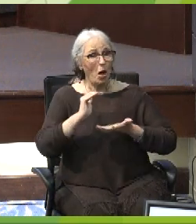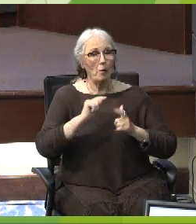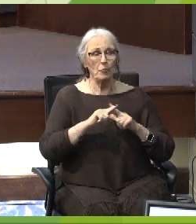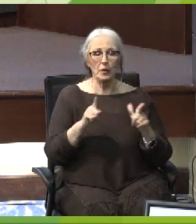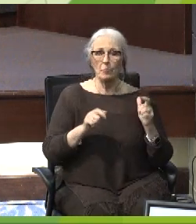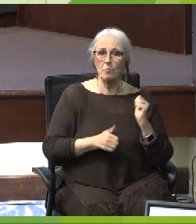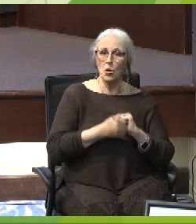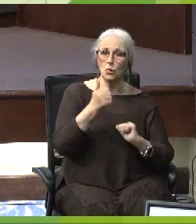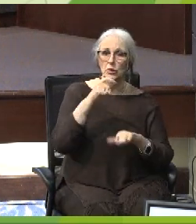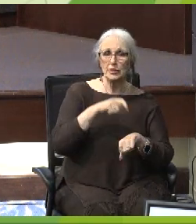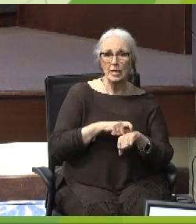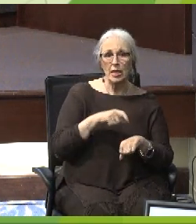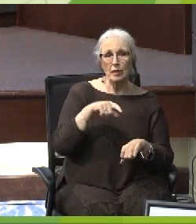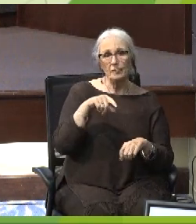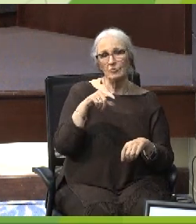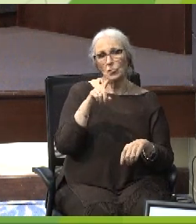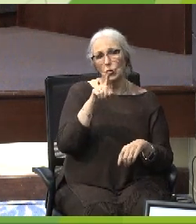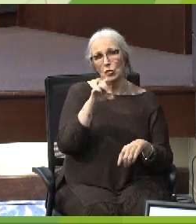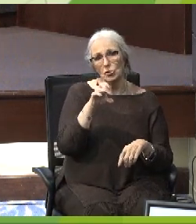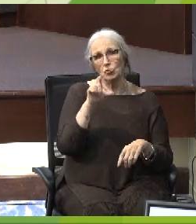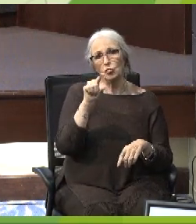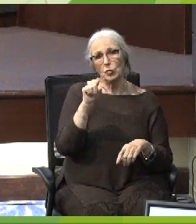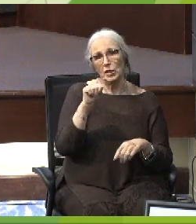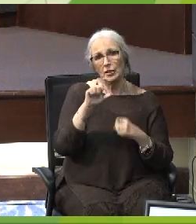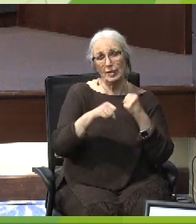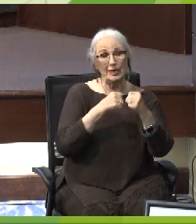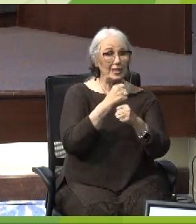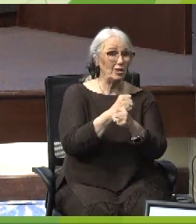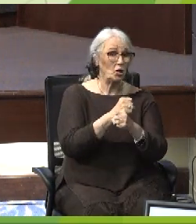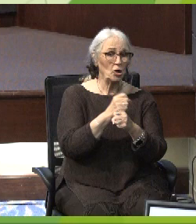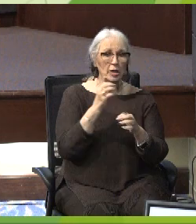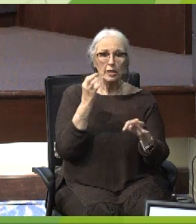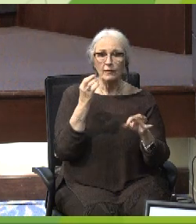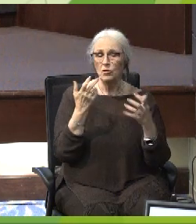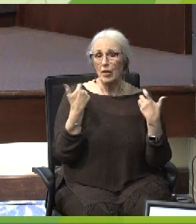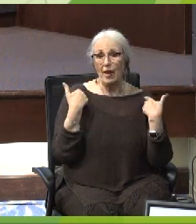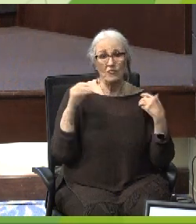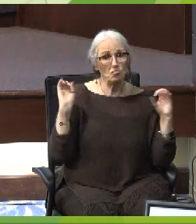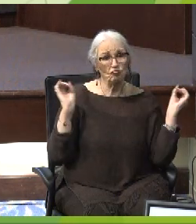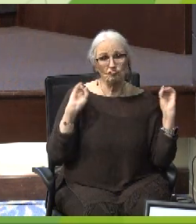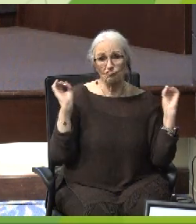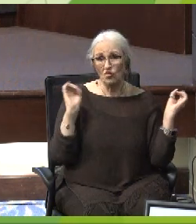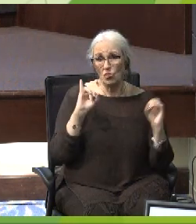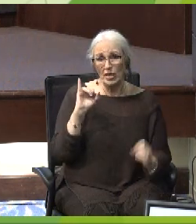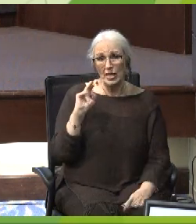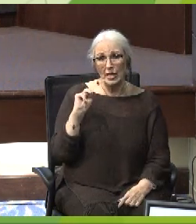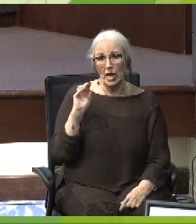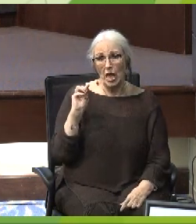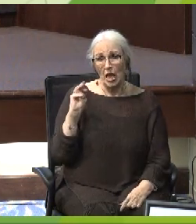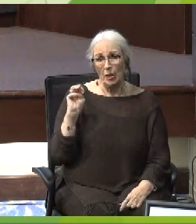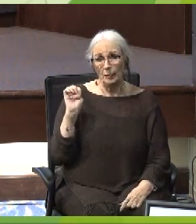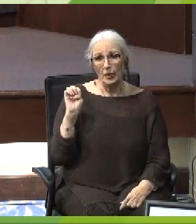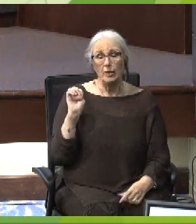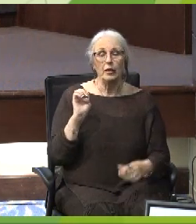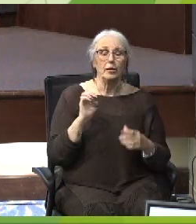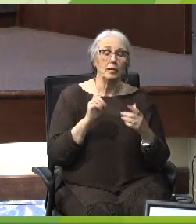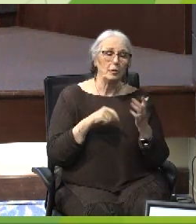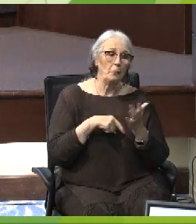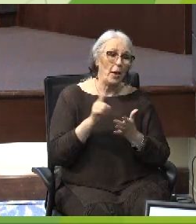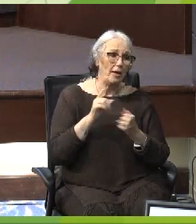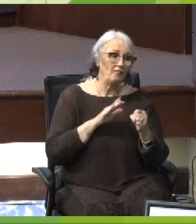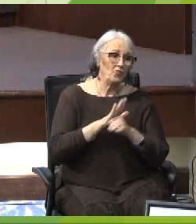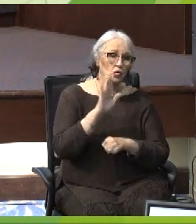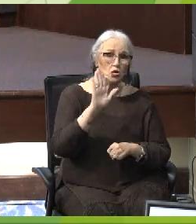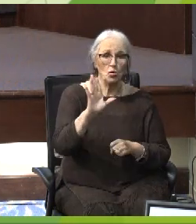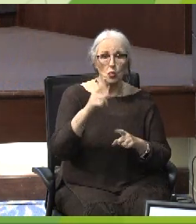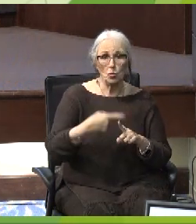usually the premium is $120 a year. If you have no income and major part BHN is paying the entirety of